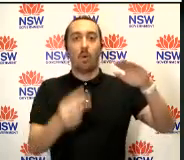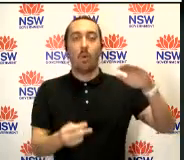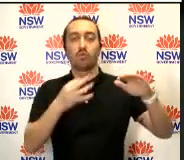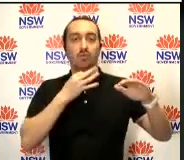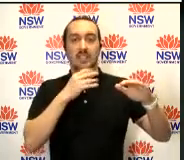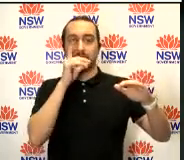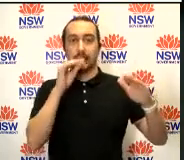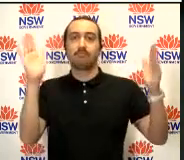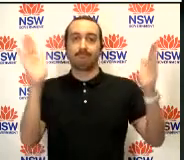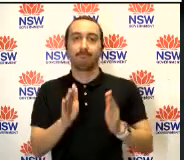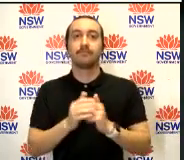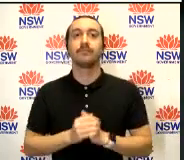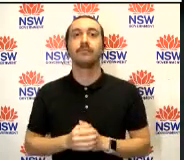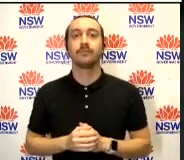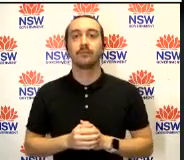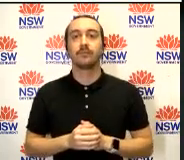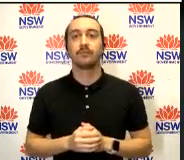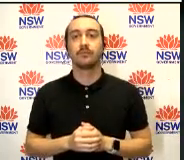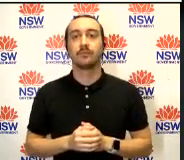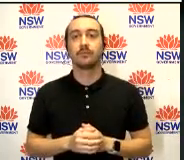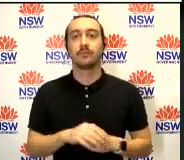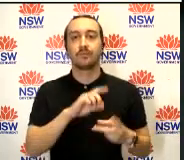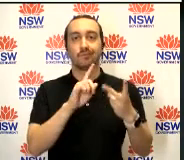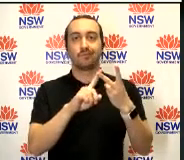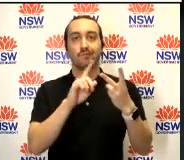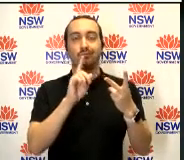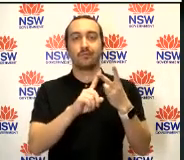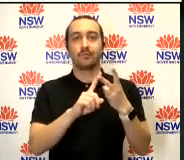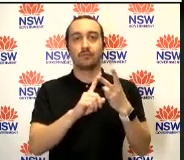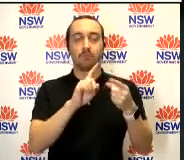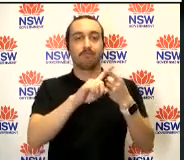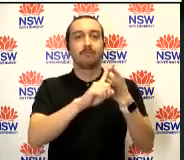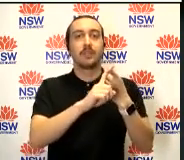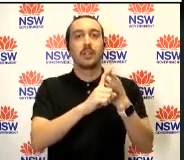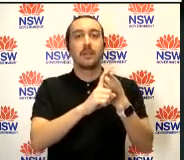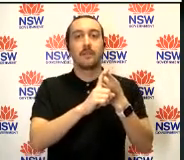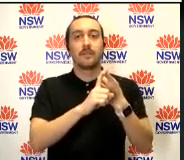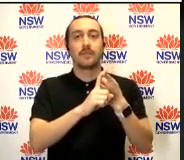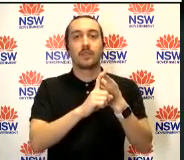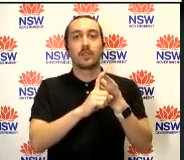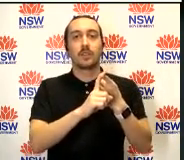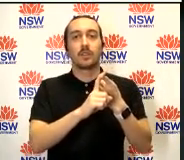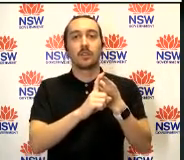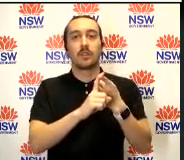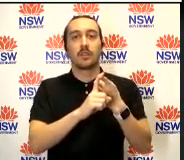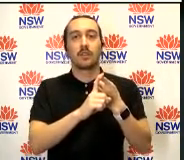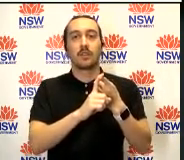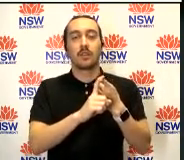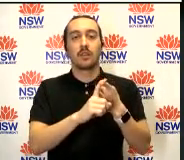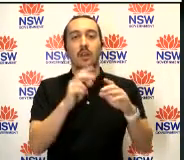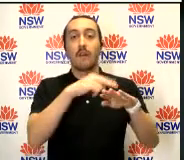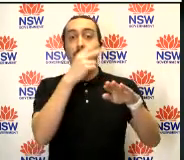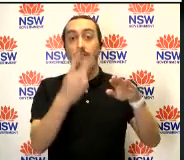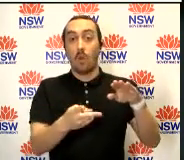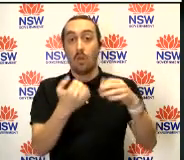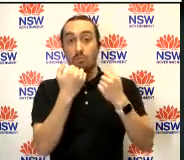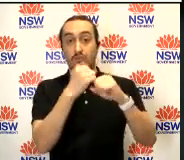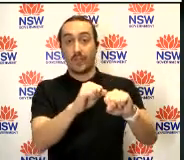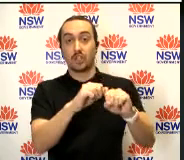The use of fall prevention devices is the most effective means of managing the risk of falls after